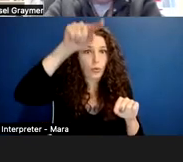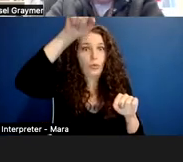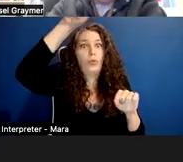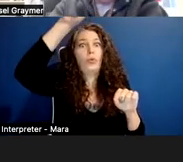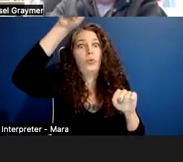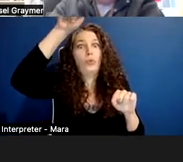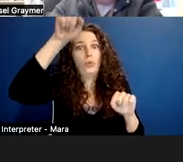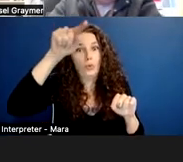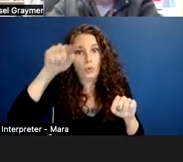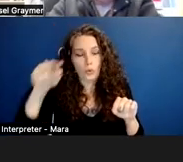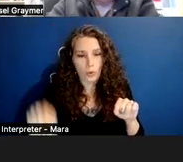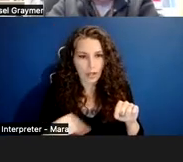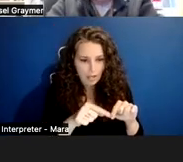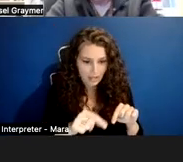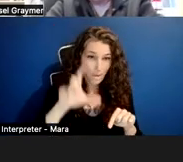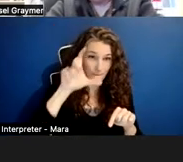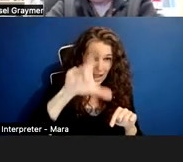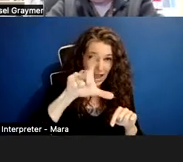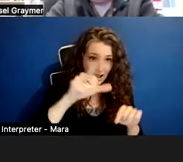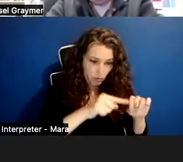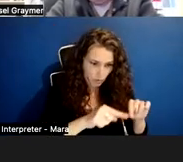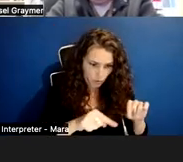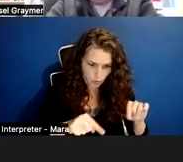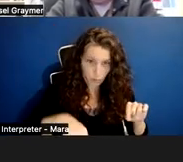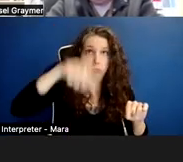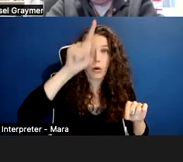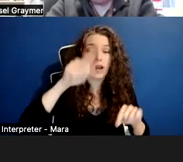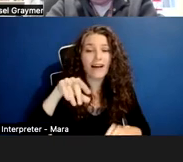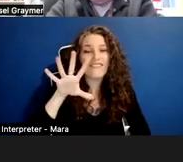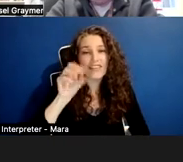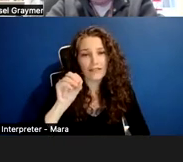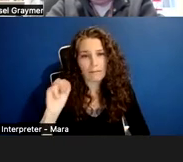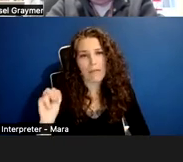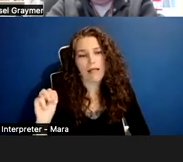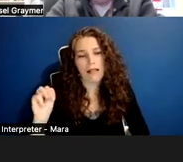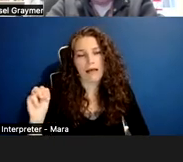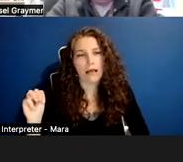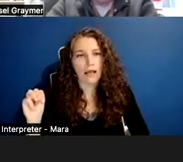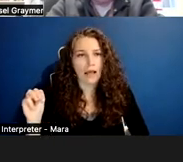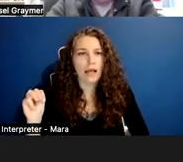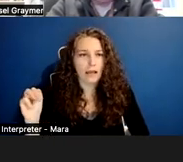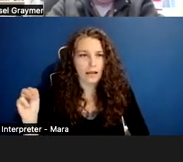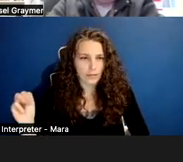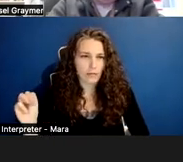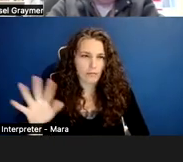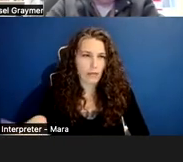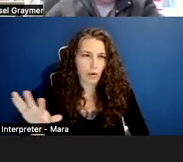a jump of 50 millimeters, or, you know, about the size of a